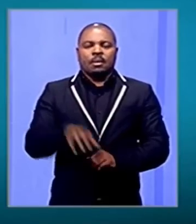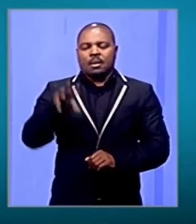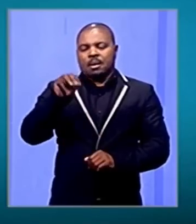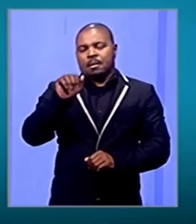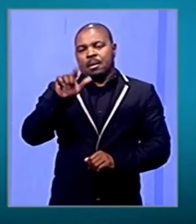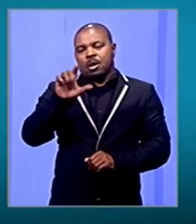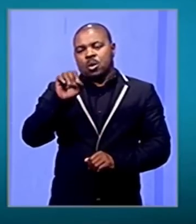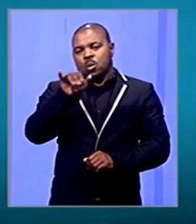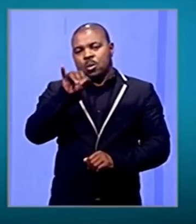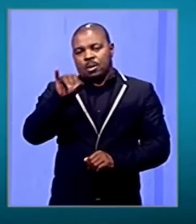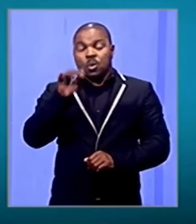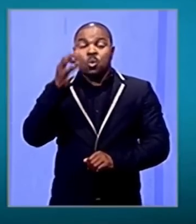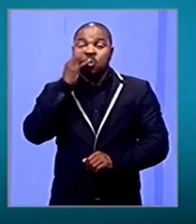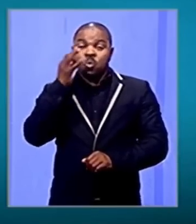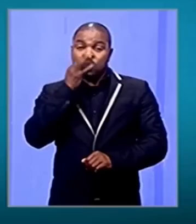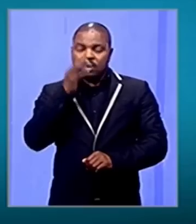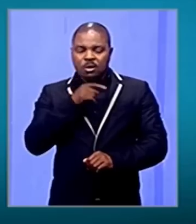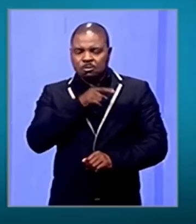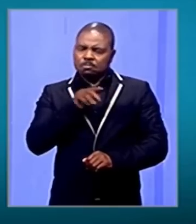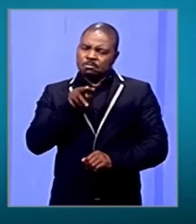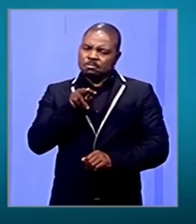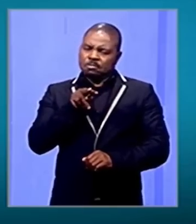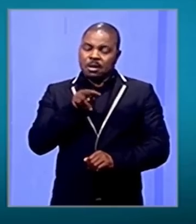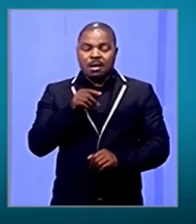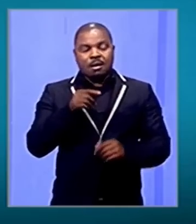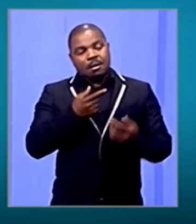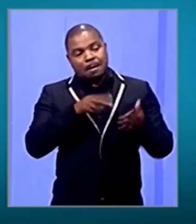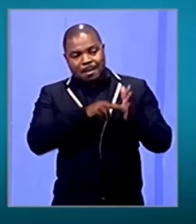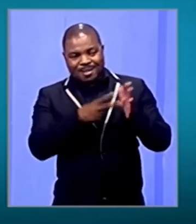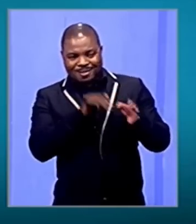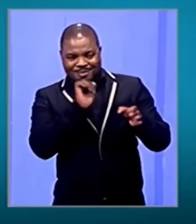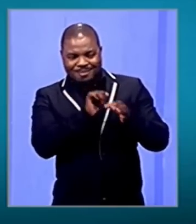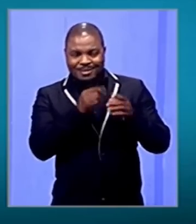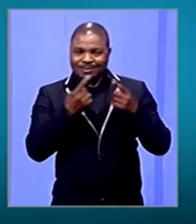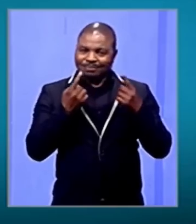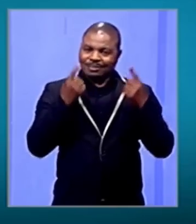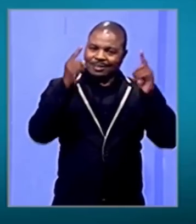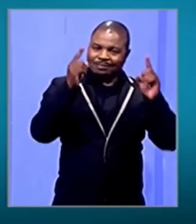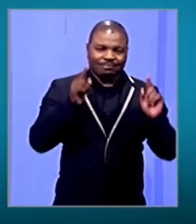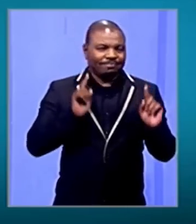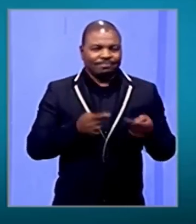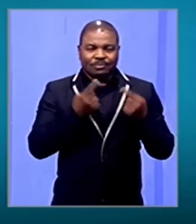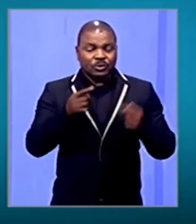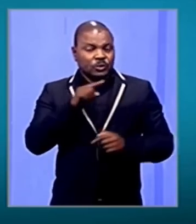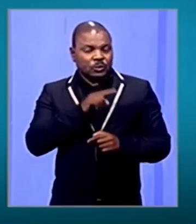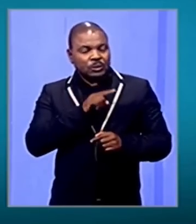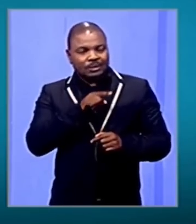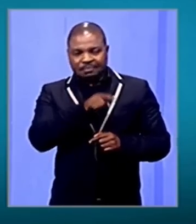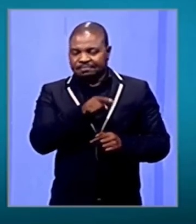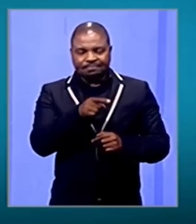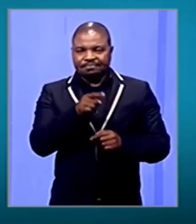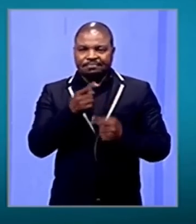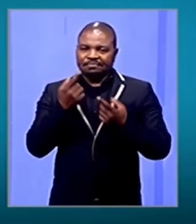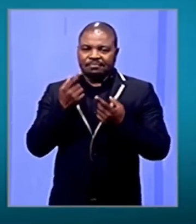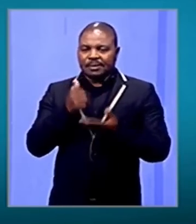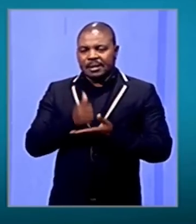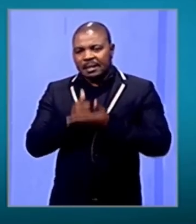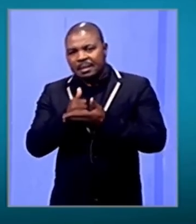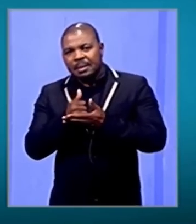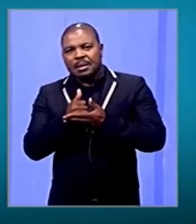Maria Baloi ene a re o bona leano la bone le ka se atlege, a re maitapiso a bone a ka se tswele